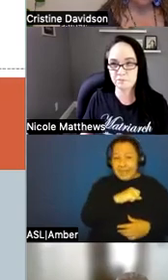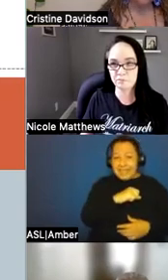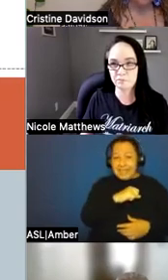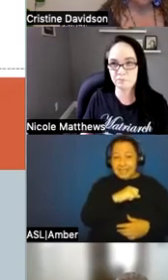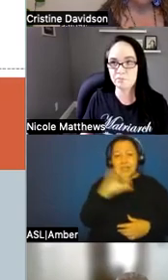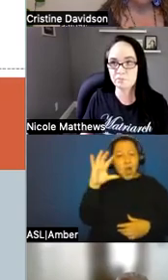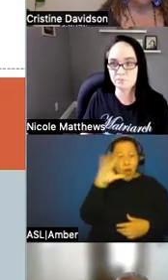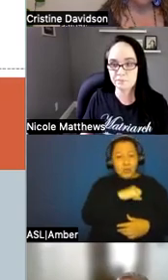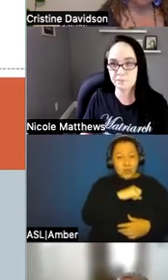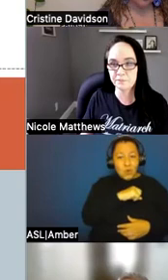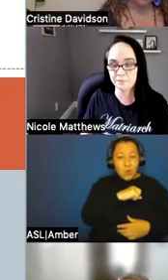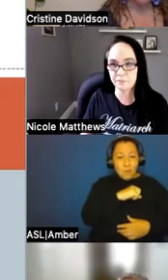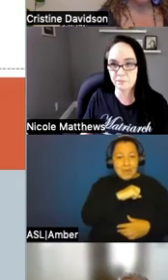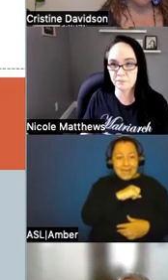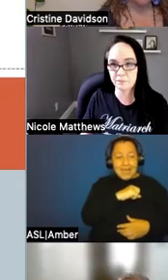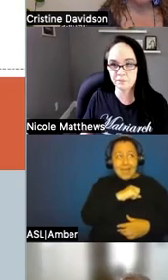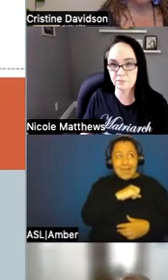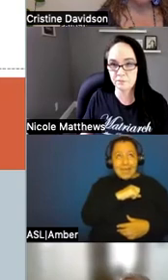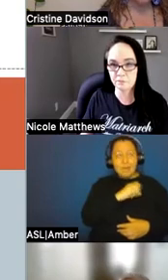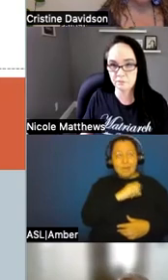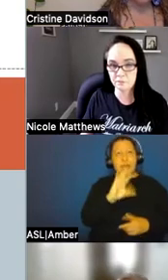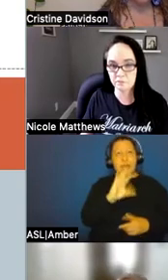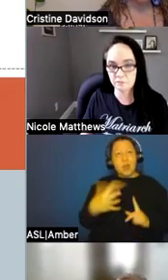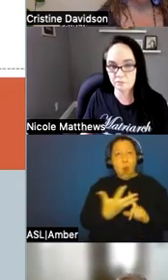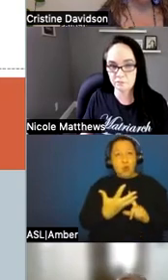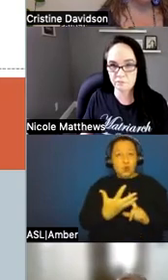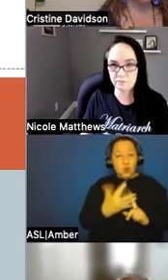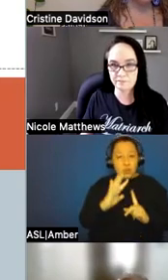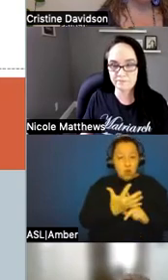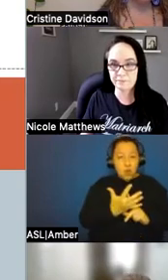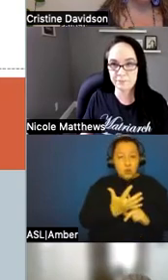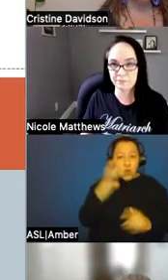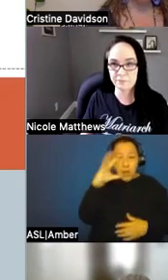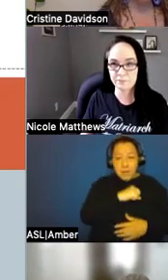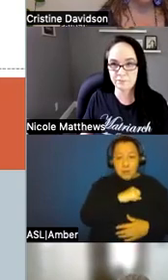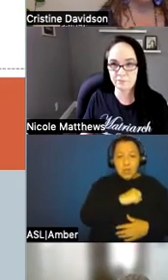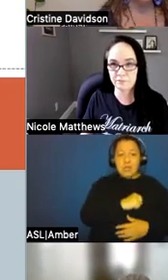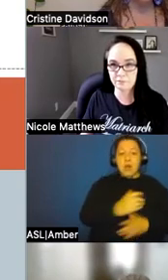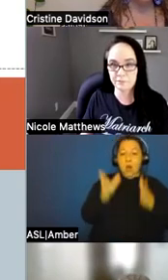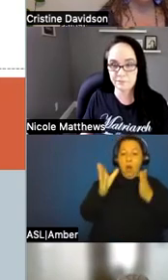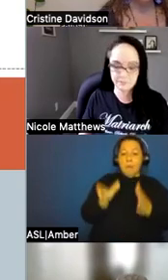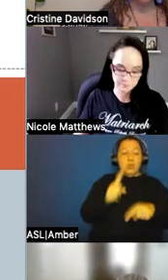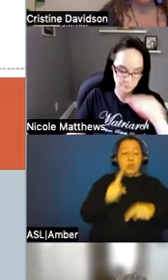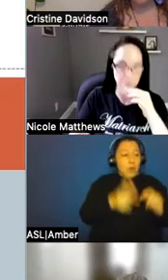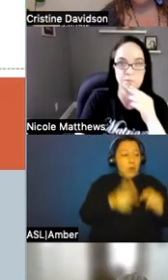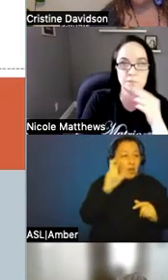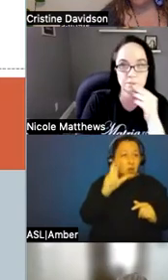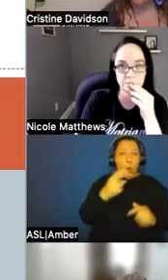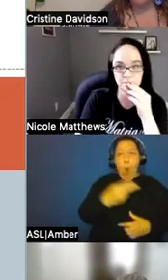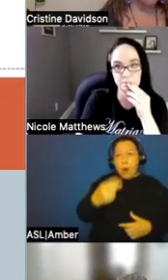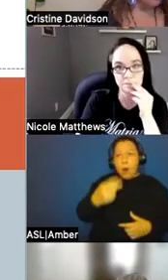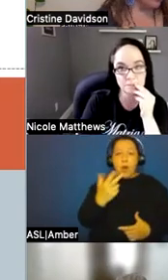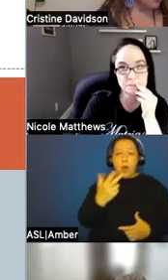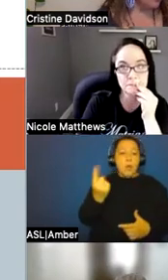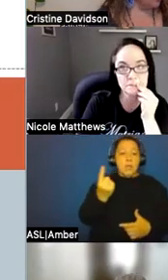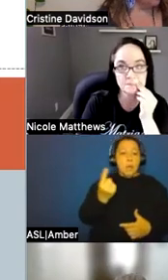a cultural assumption that somebody who cannot hear or is hard of hearing, or somebody who